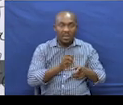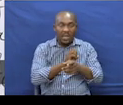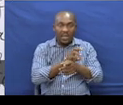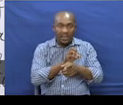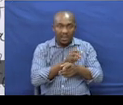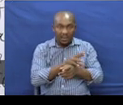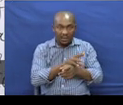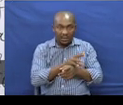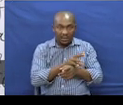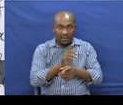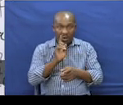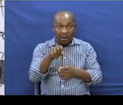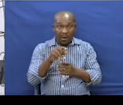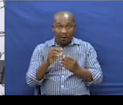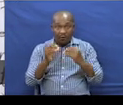indicators of democracy,